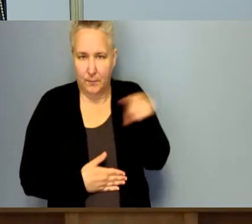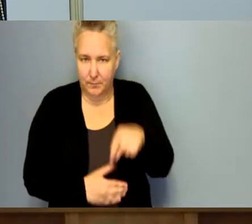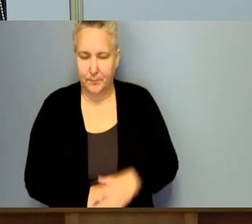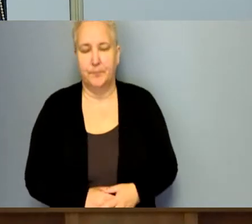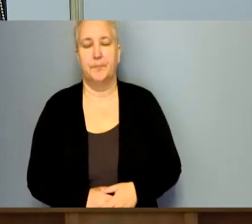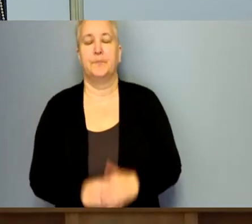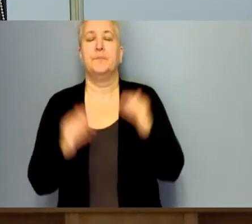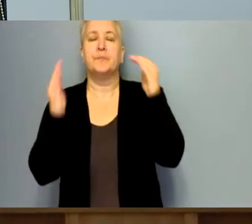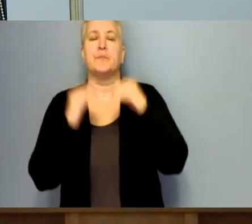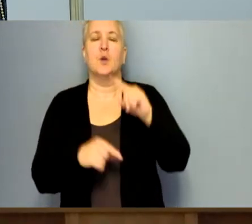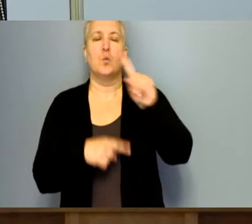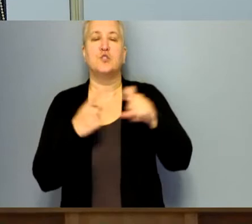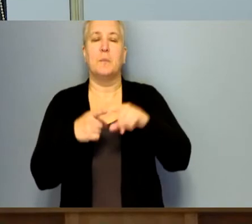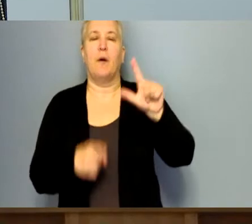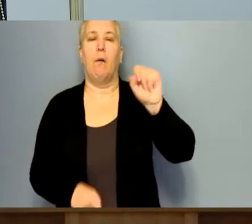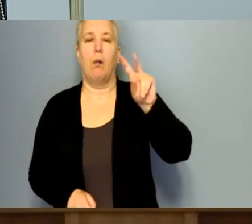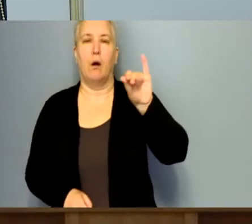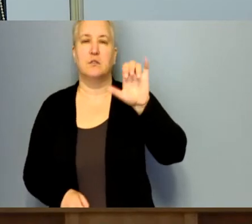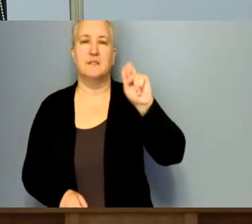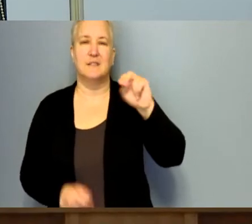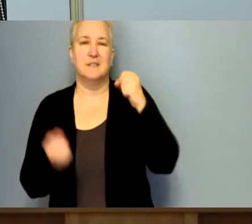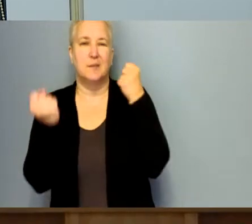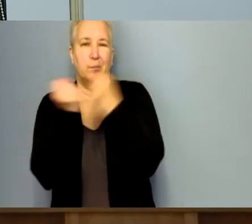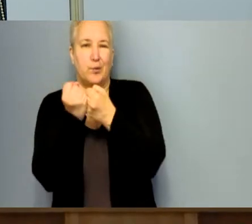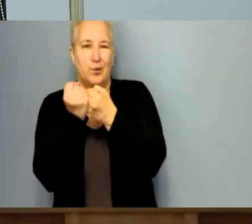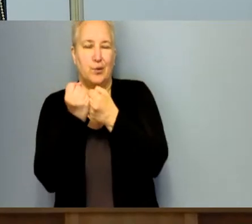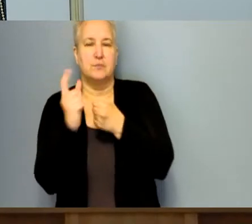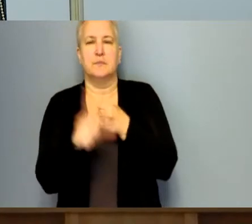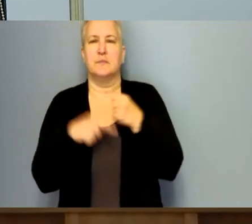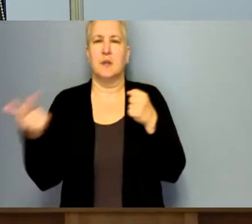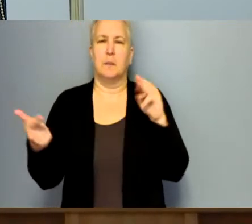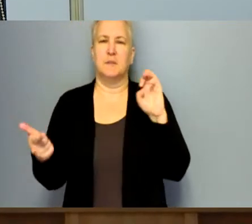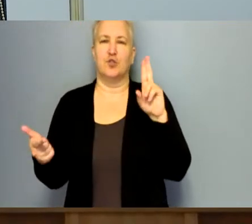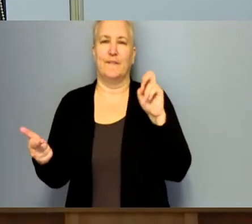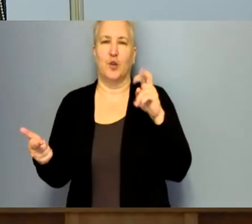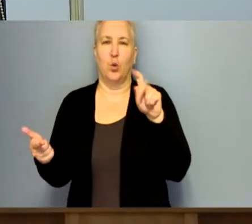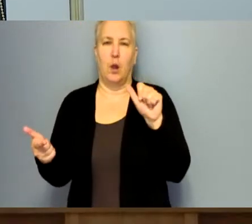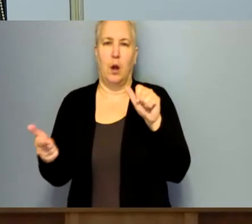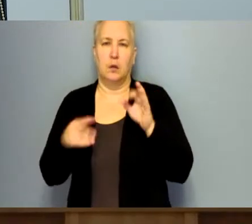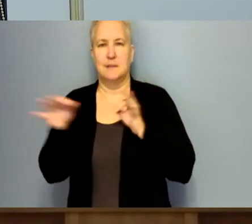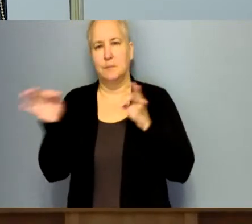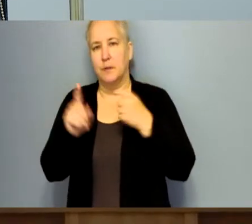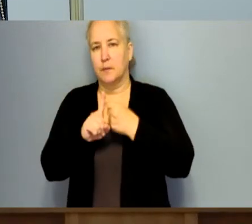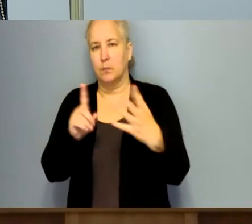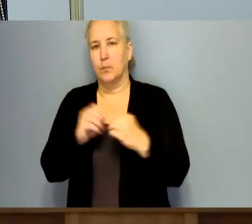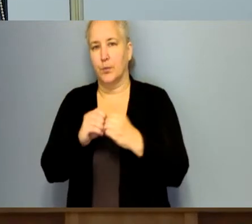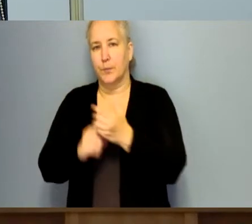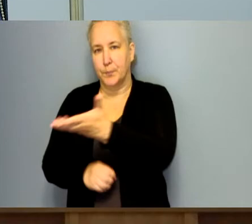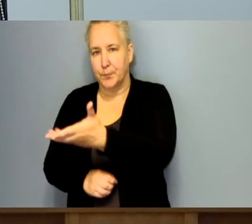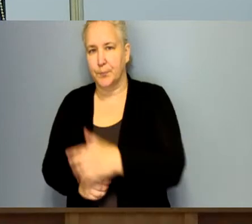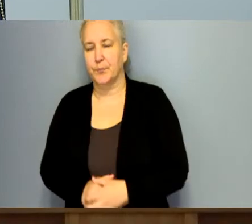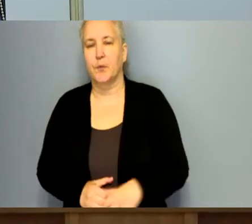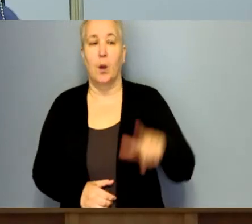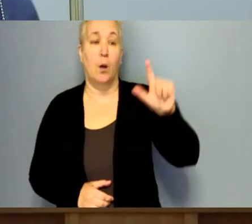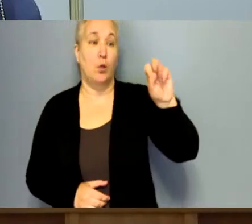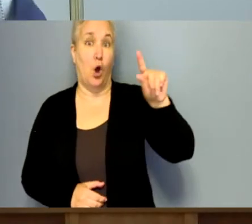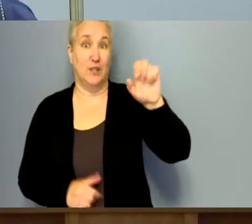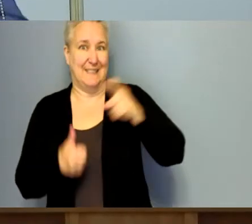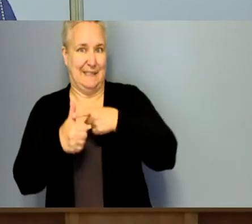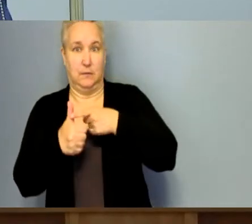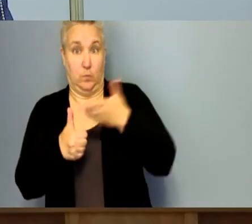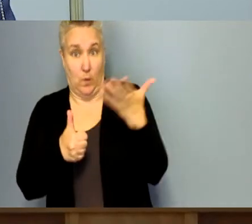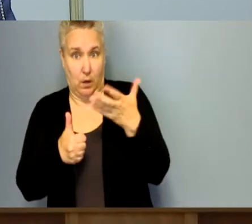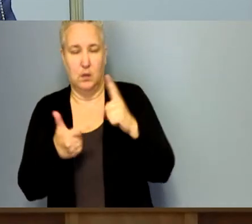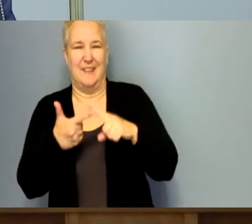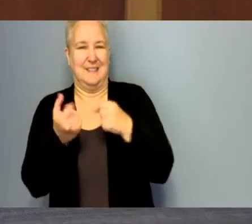Question about Lawson support. I'll turn to Mr. Regula if he can talk a little bit about what Lawson support is. Sure. What Lawson is first, and then what the support